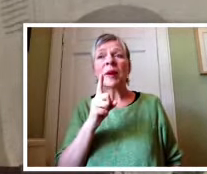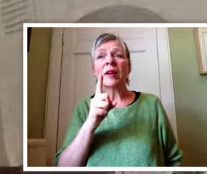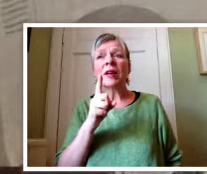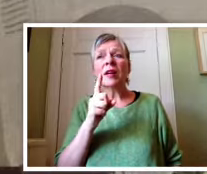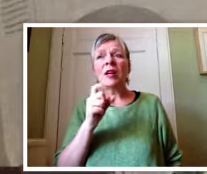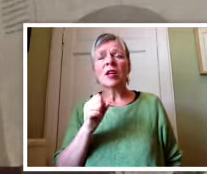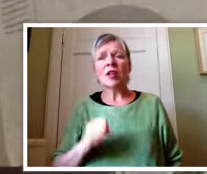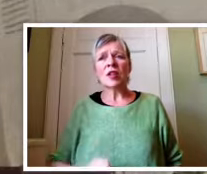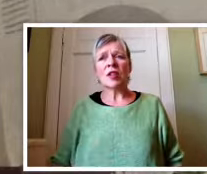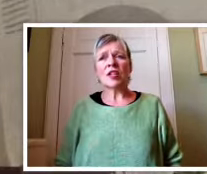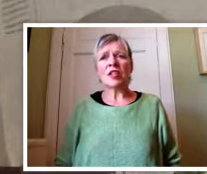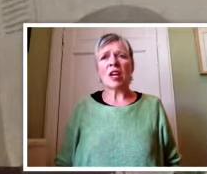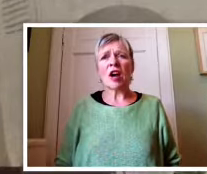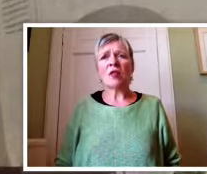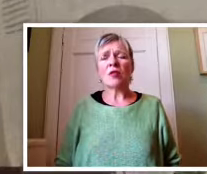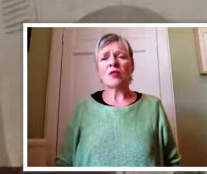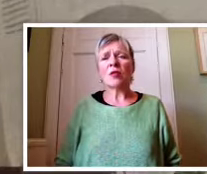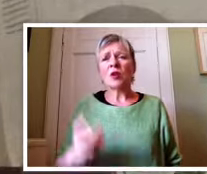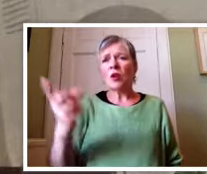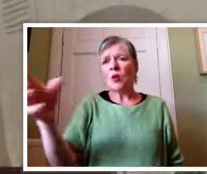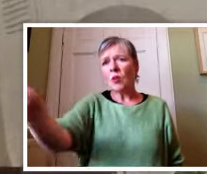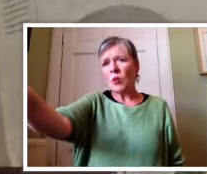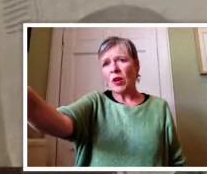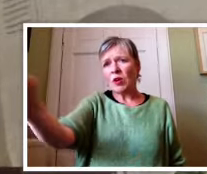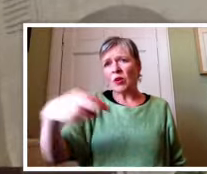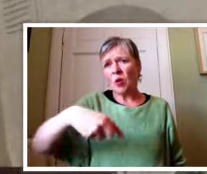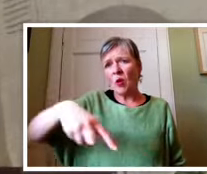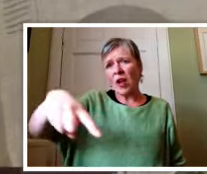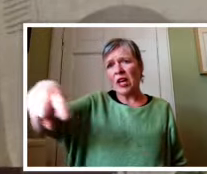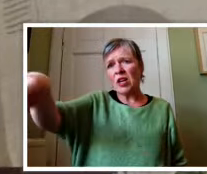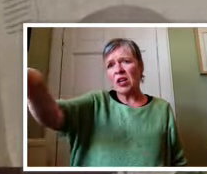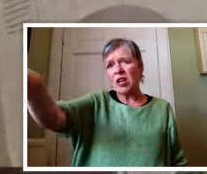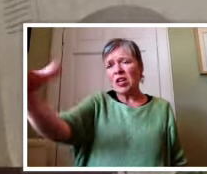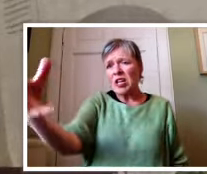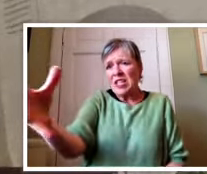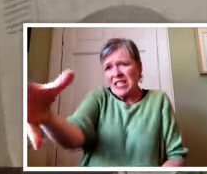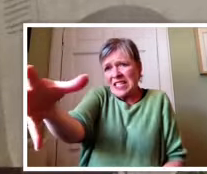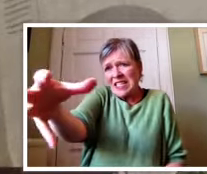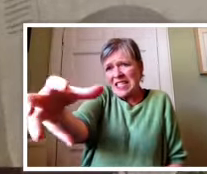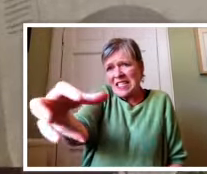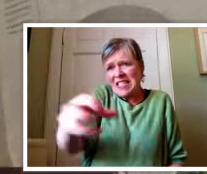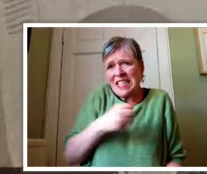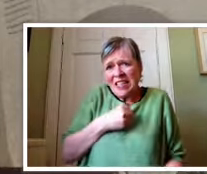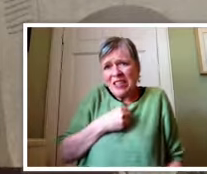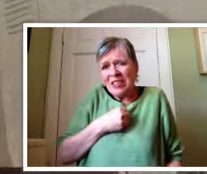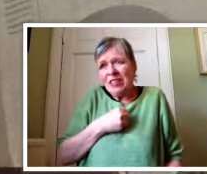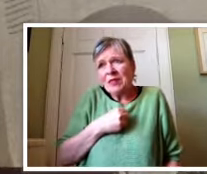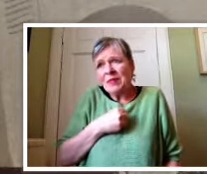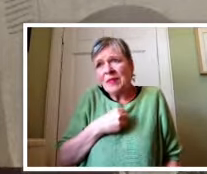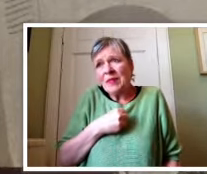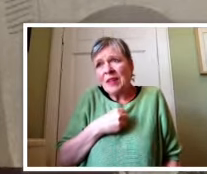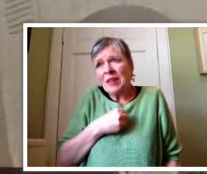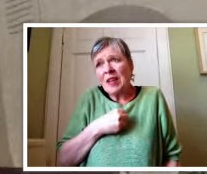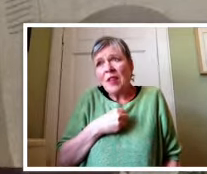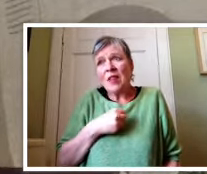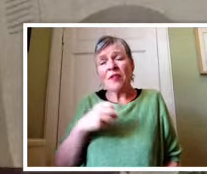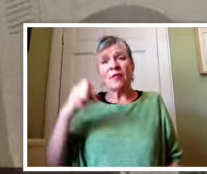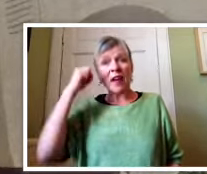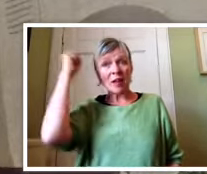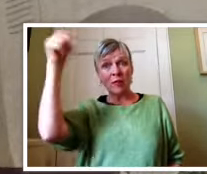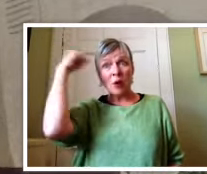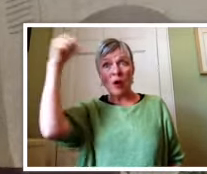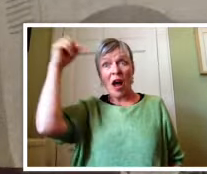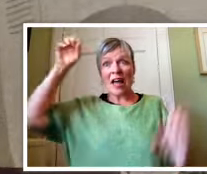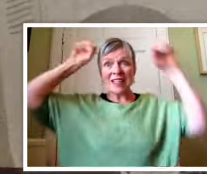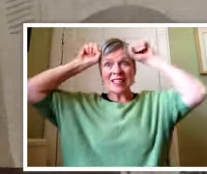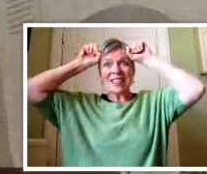whisper, This is how. We're going to steal the